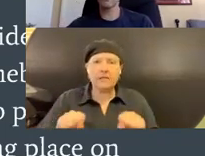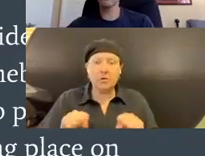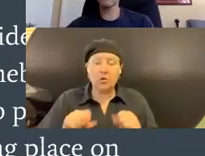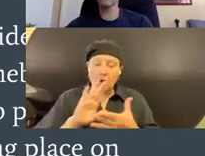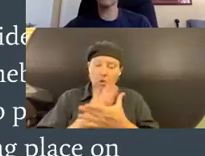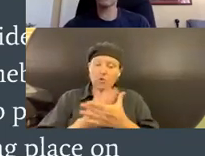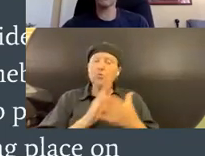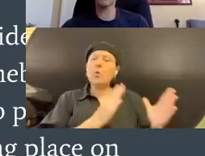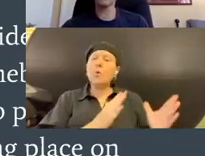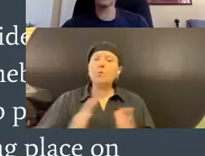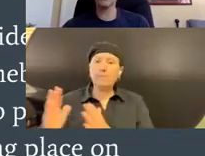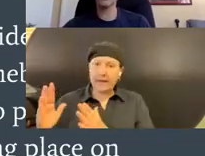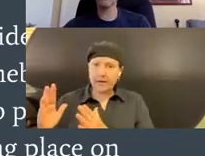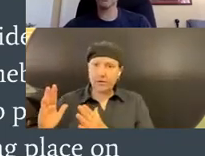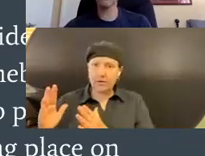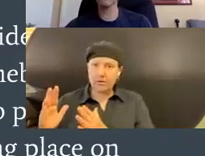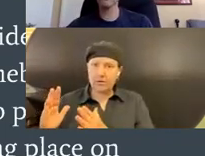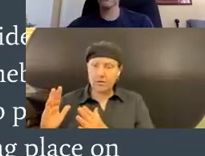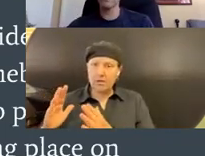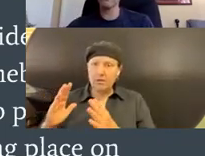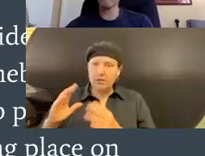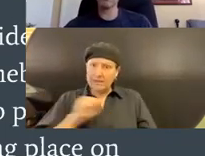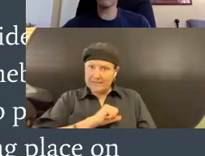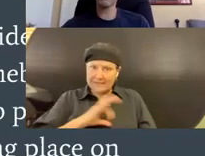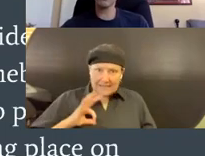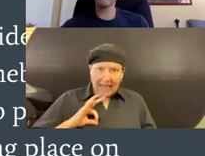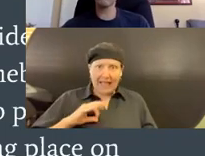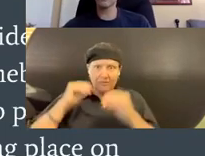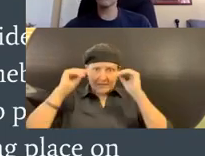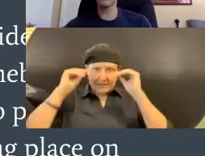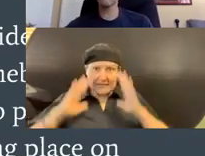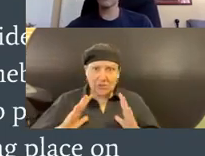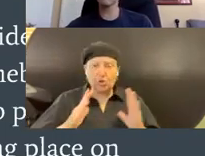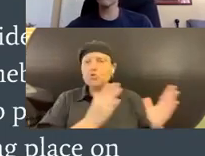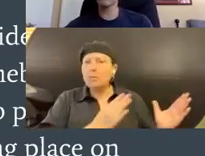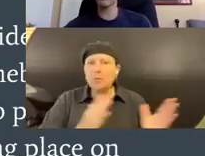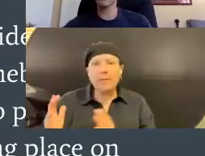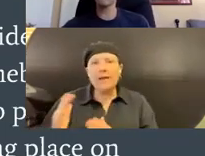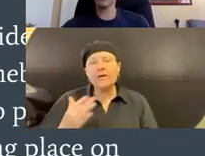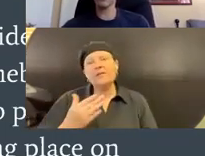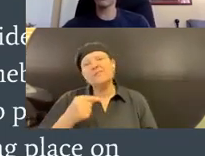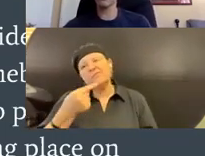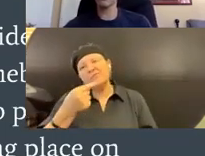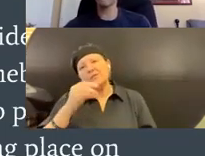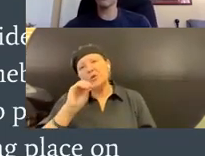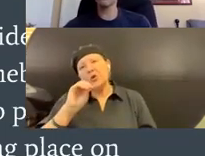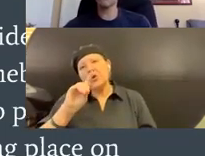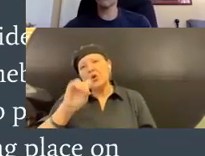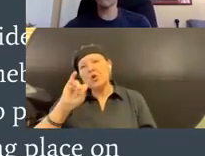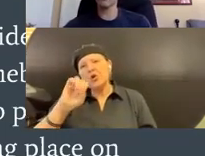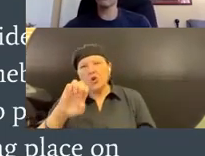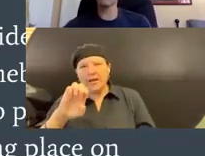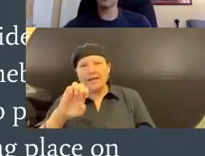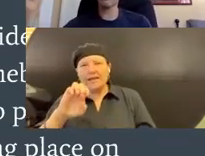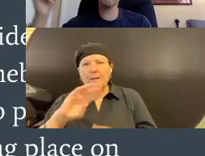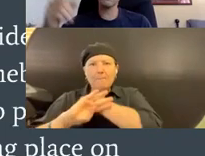prepared, and the teachers and Cecilia and the front office, they prepared like goodie bags that you can take home.